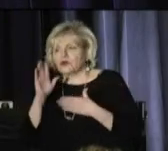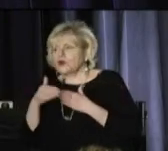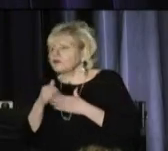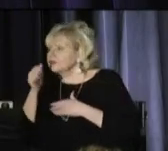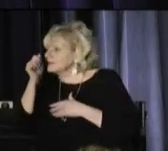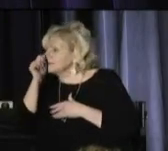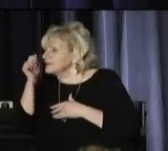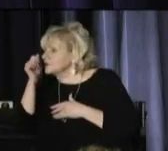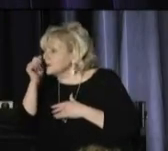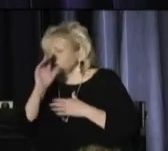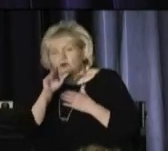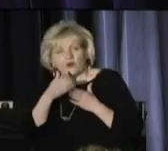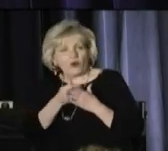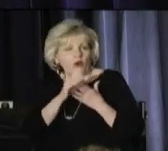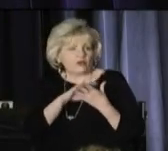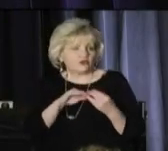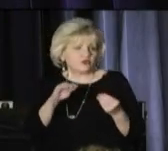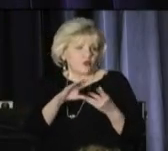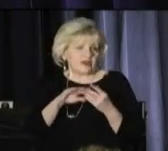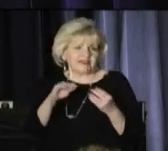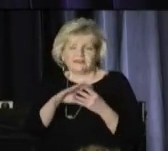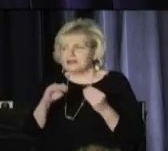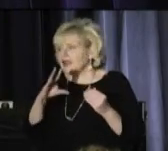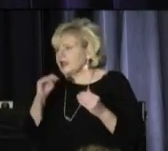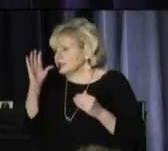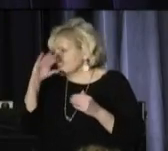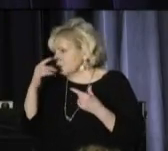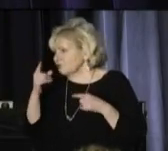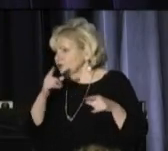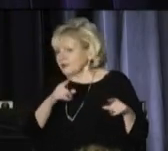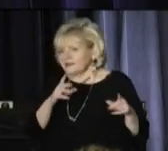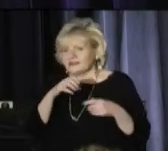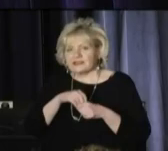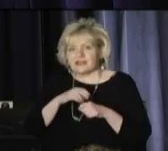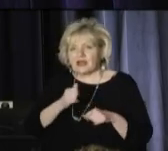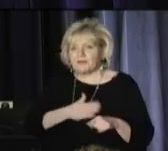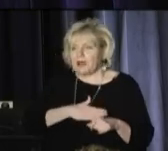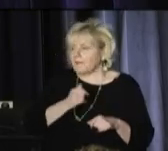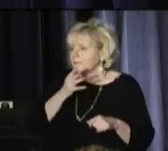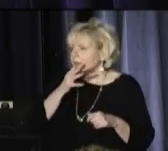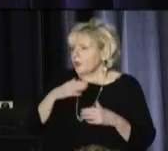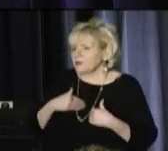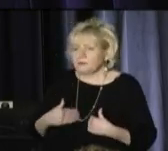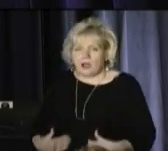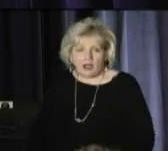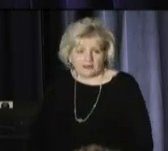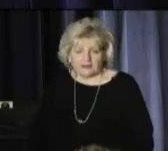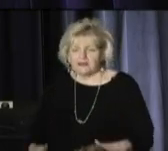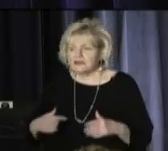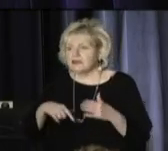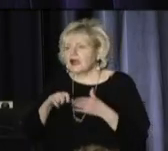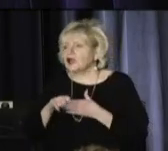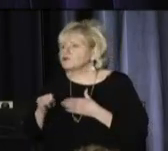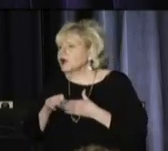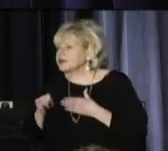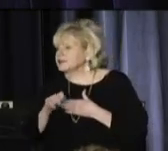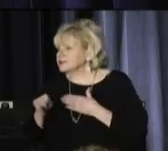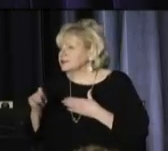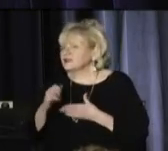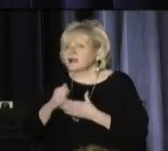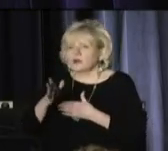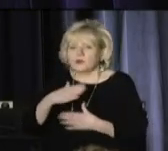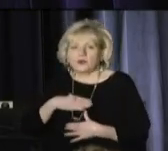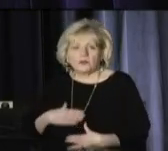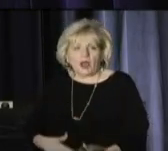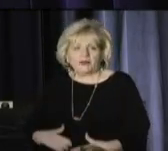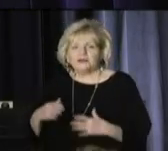I write this book for all the stories, secrets, and mysteries held inside my mother's body. I write it to purge her body of what it